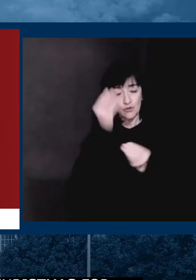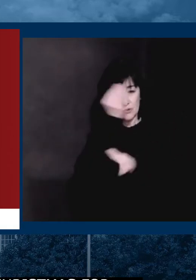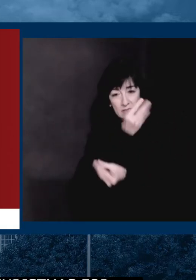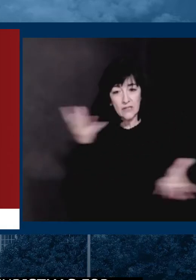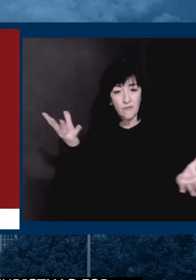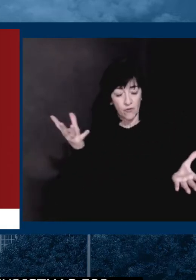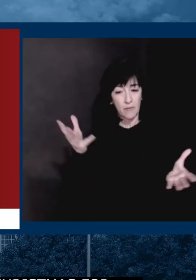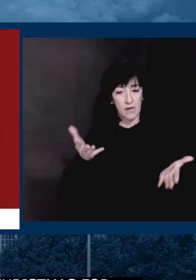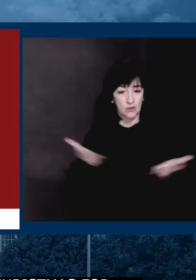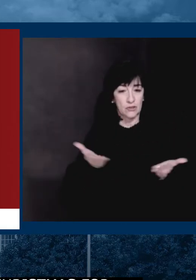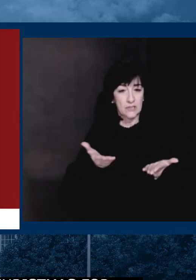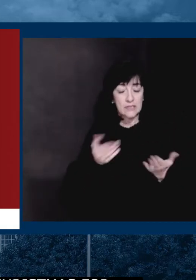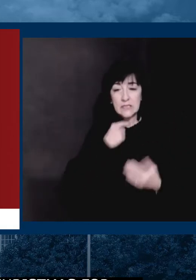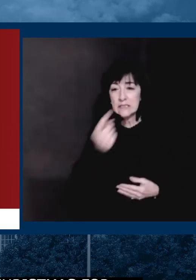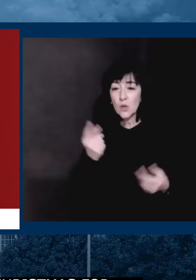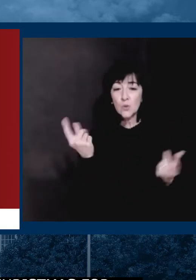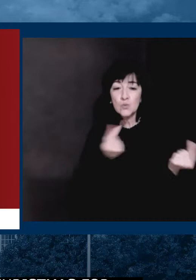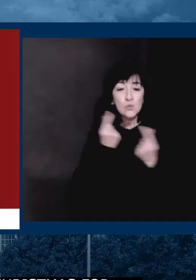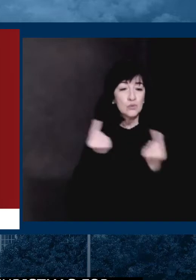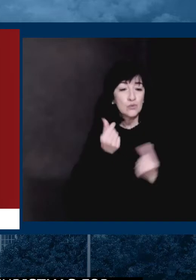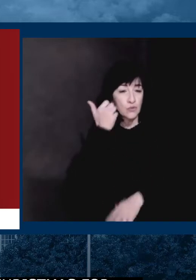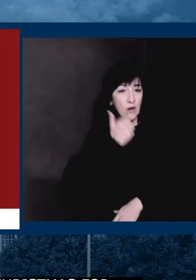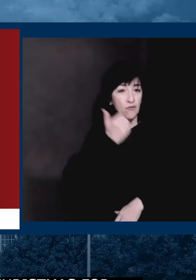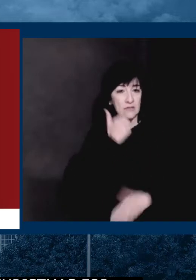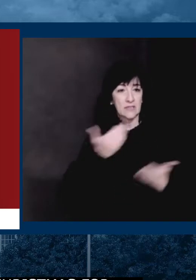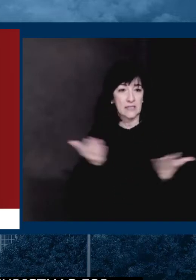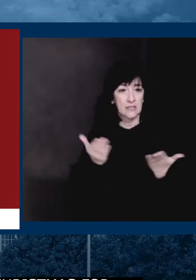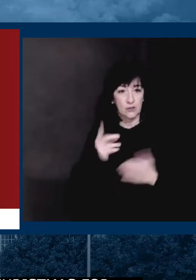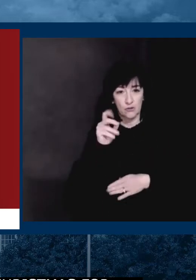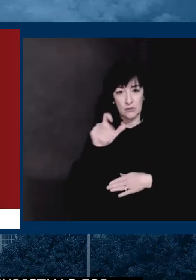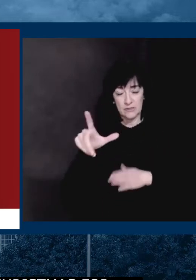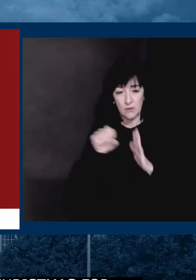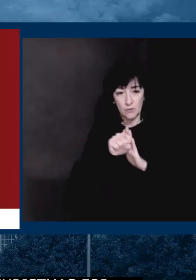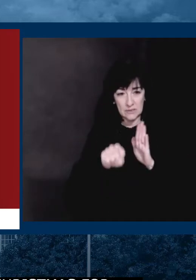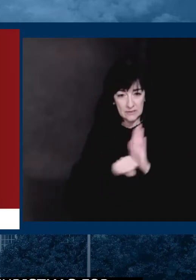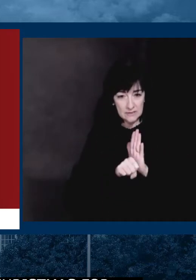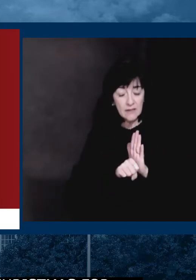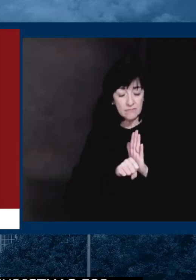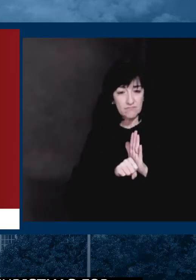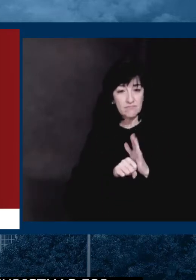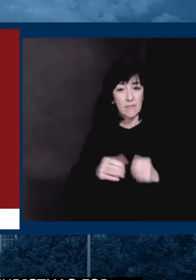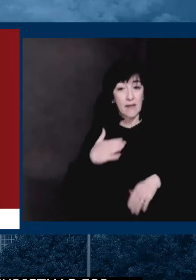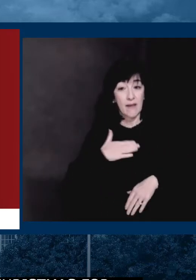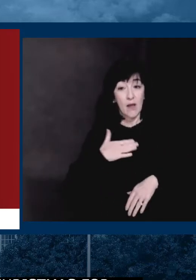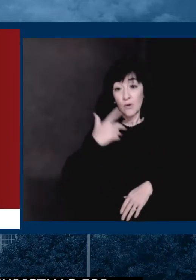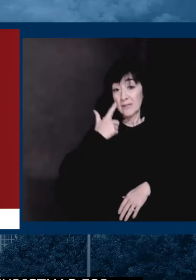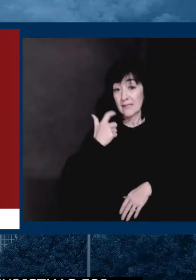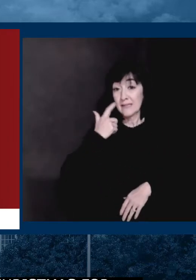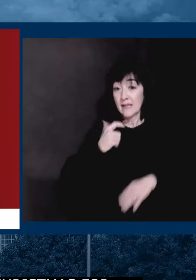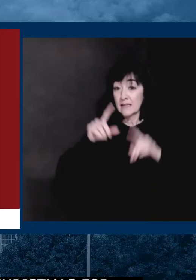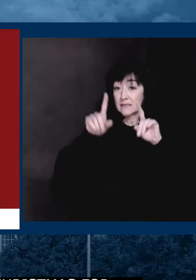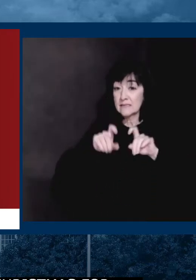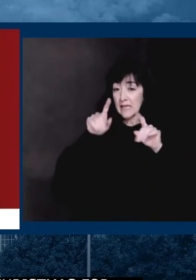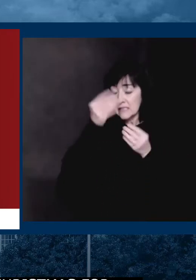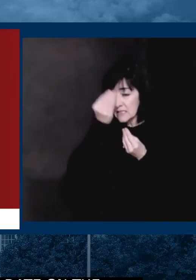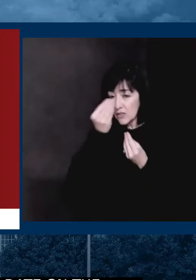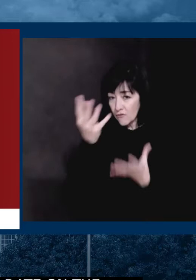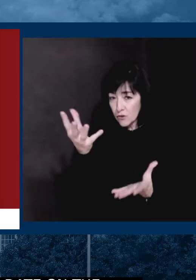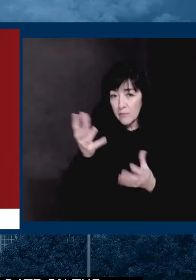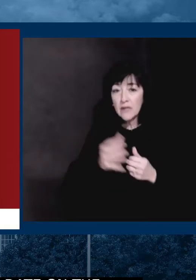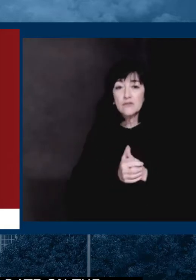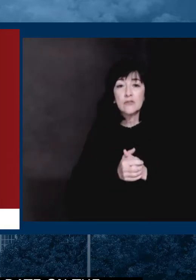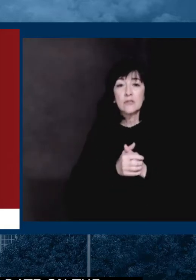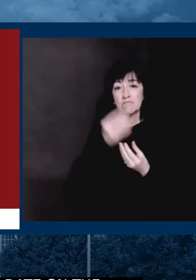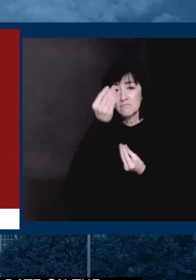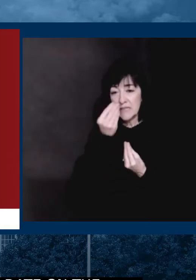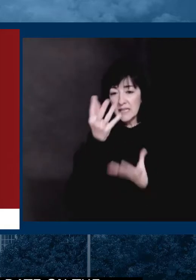Delaware, COVID-19, the spread of the virus across our state, our latest testing information about